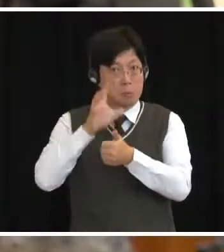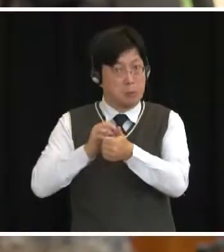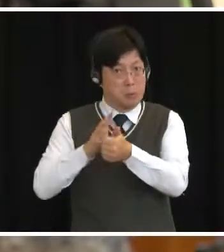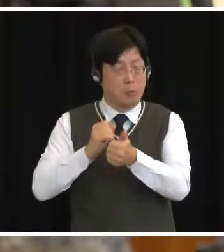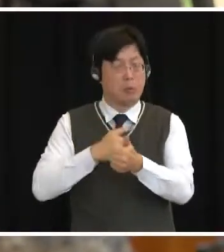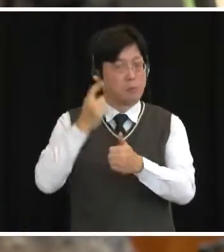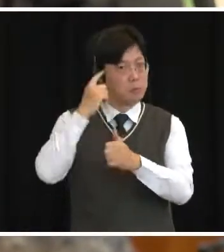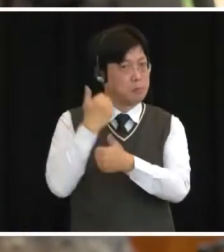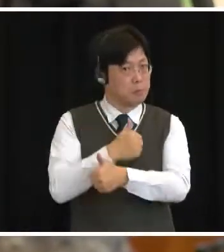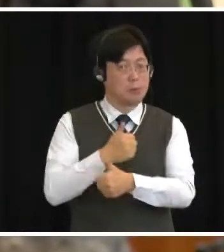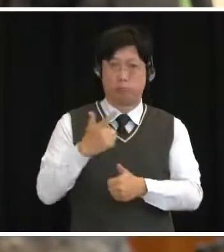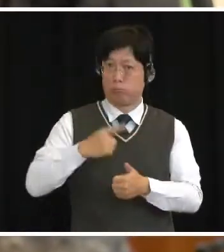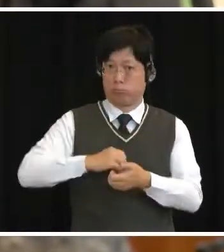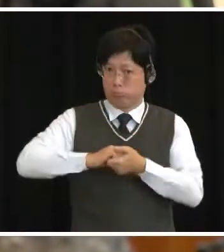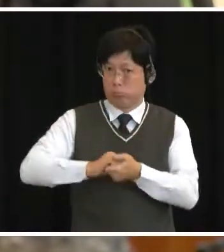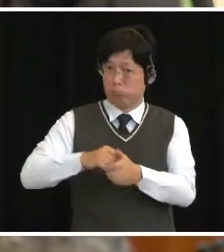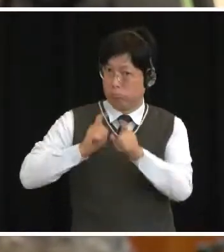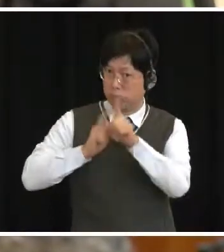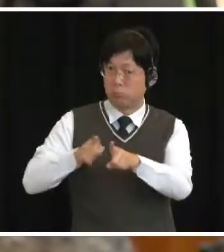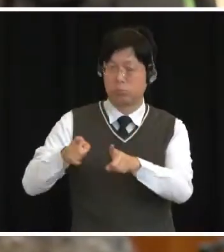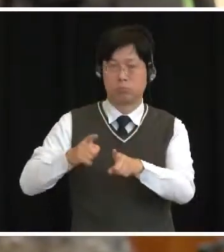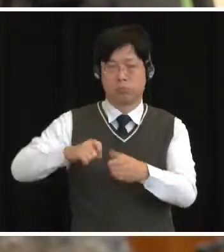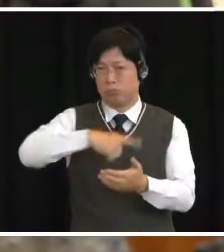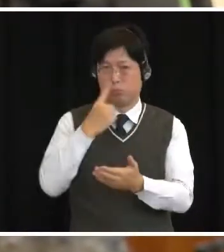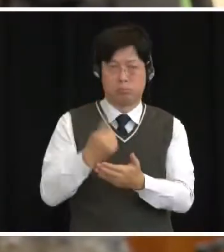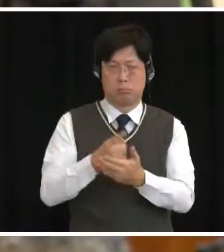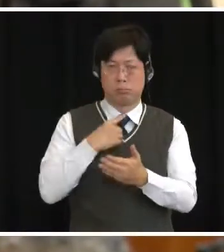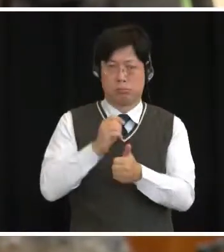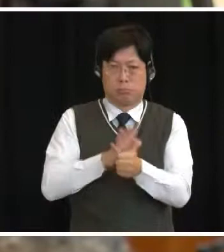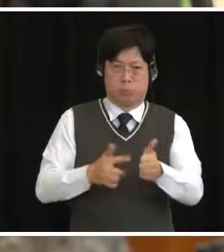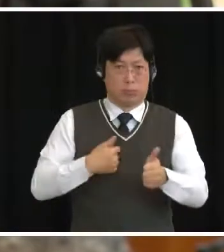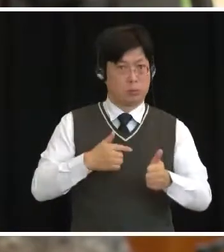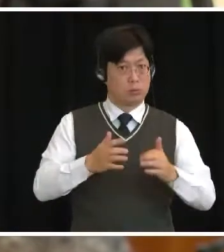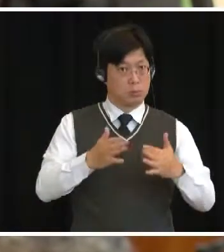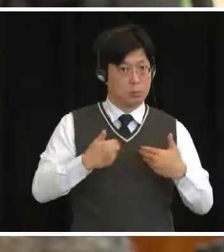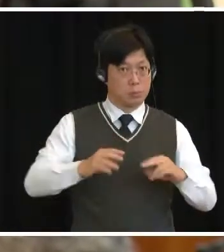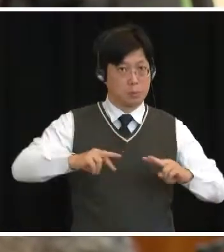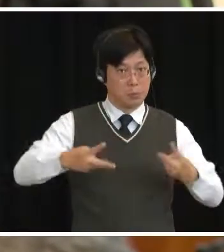60% of them are opposed to making changes.